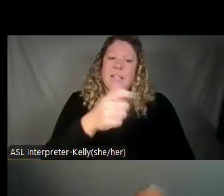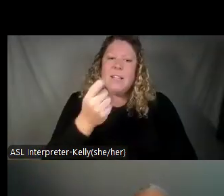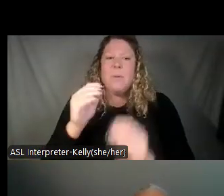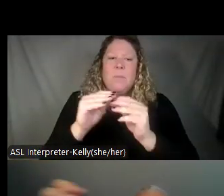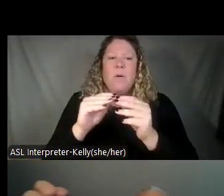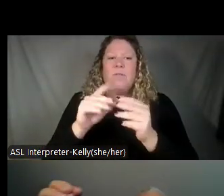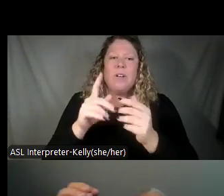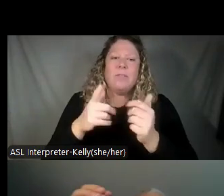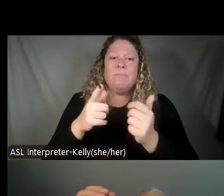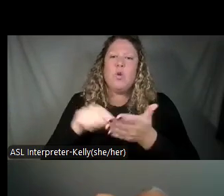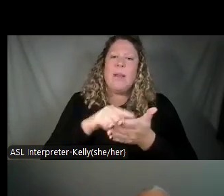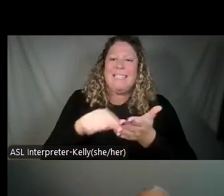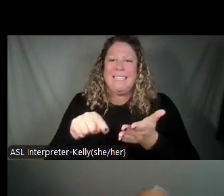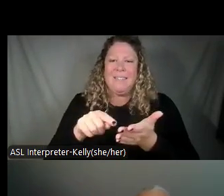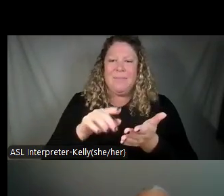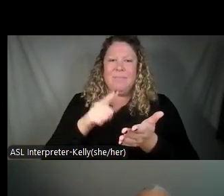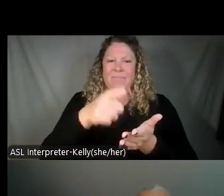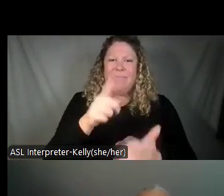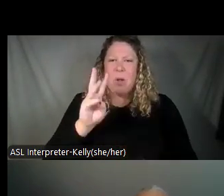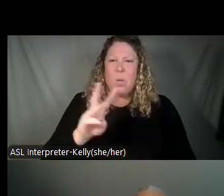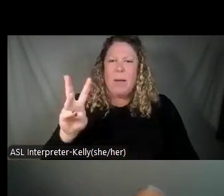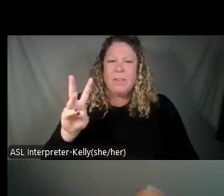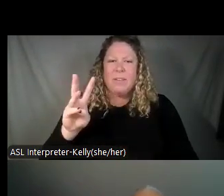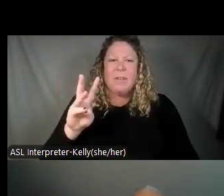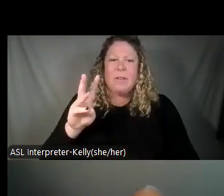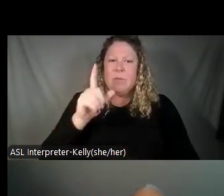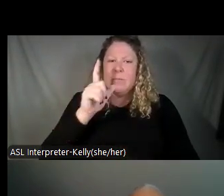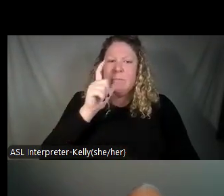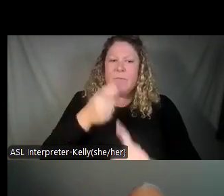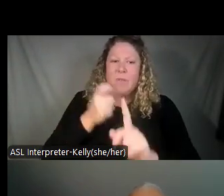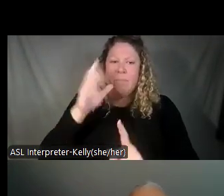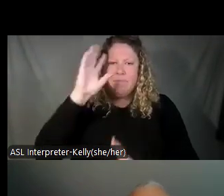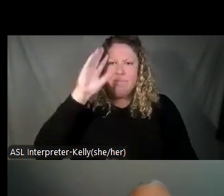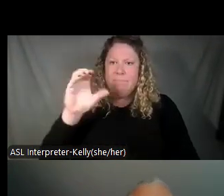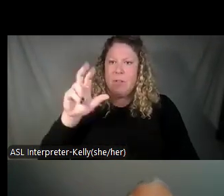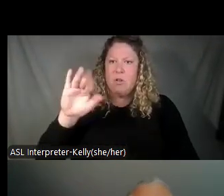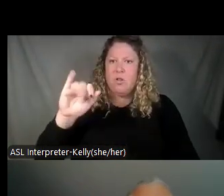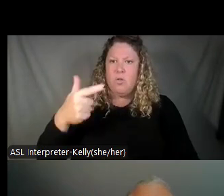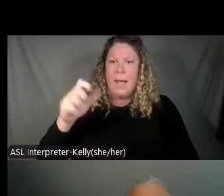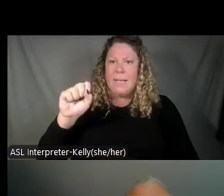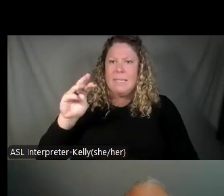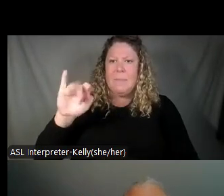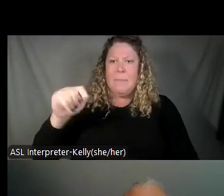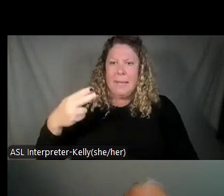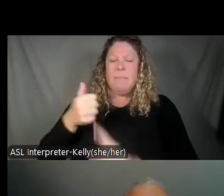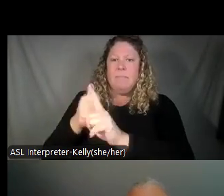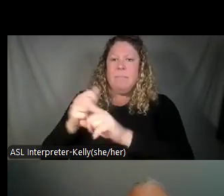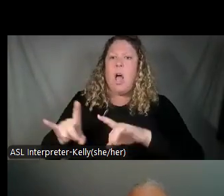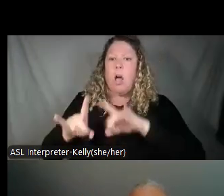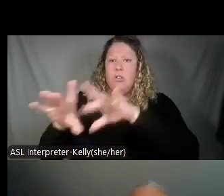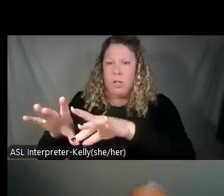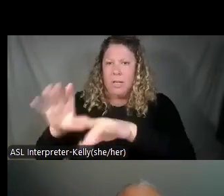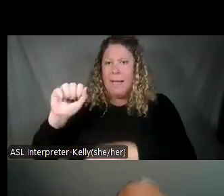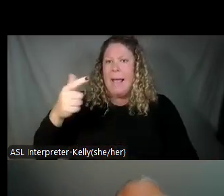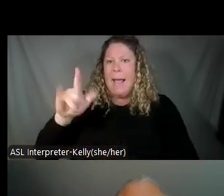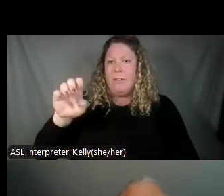a website from Craig Smith, who is a Australian agile expert.